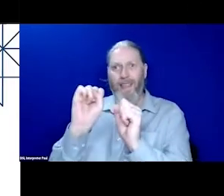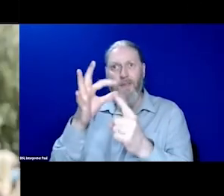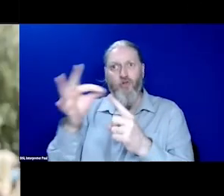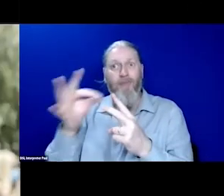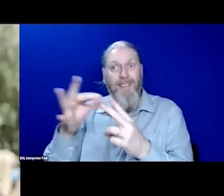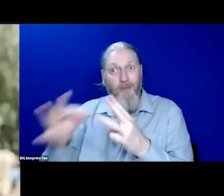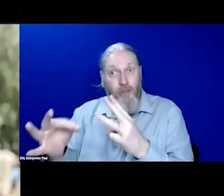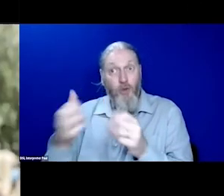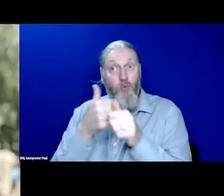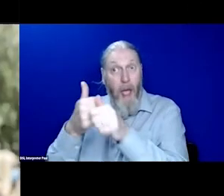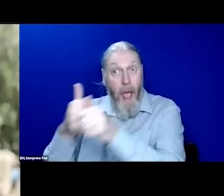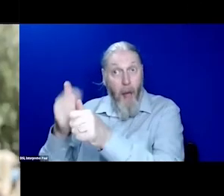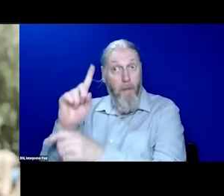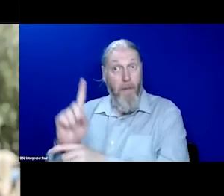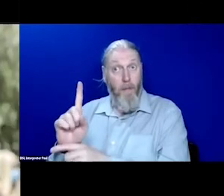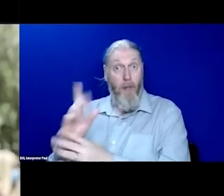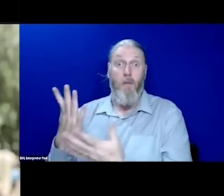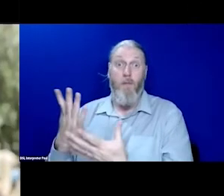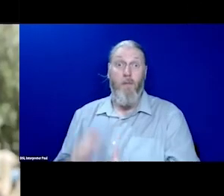slide.